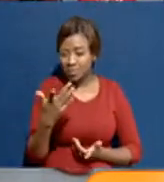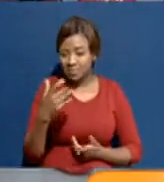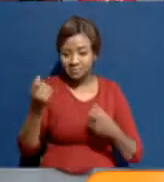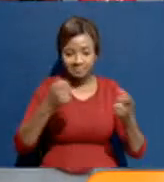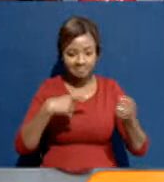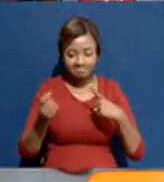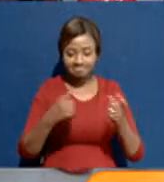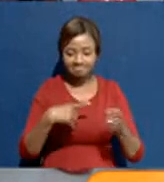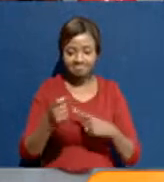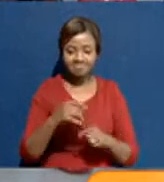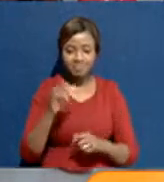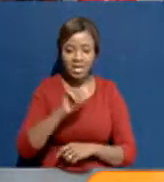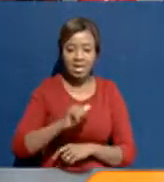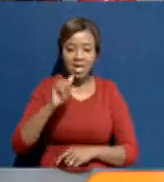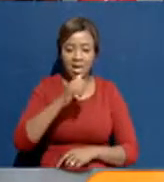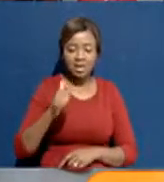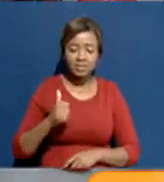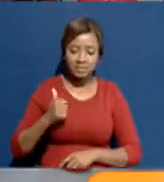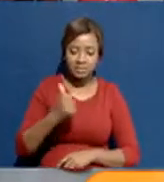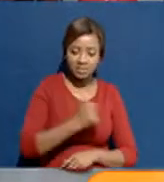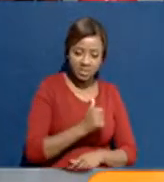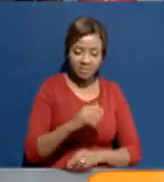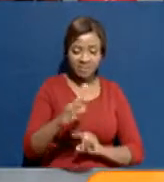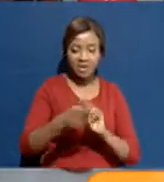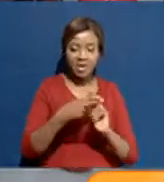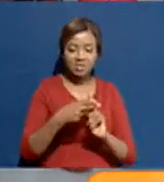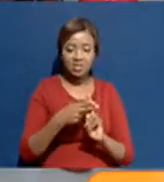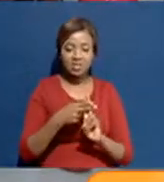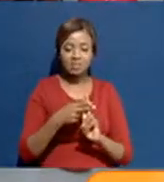think? At Koinanga Jeff, at Citizen TV Kenya, the